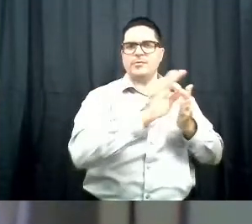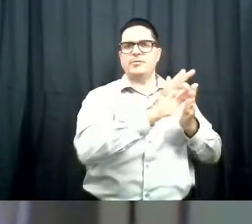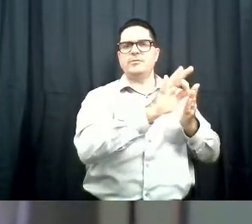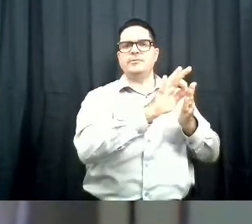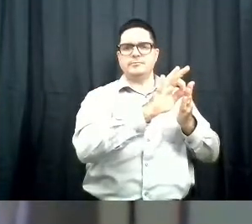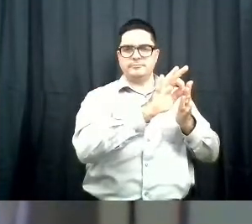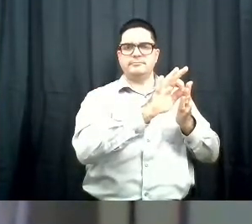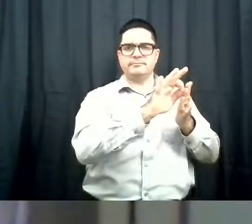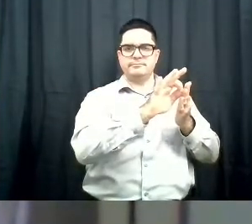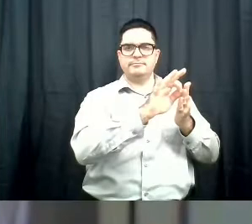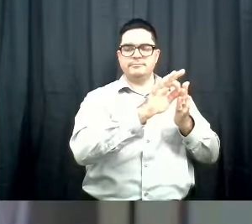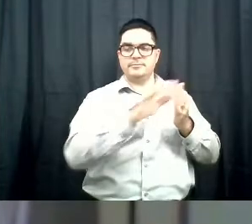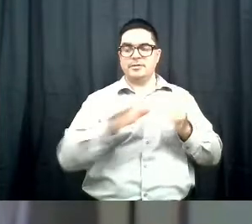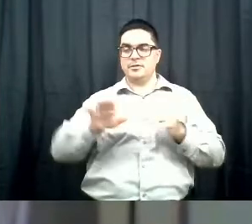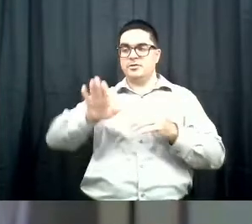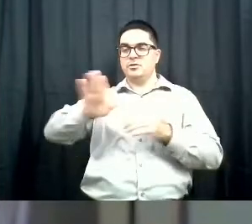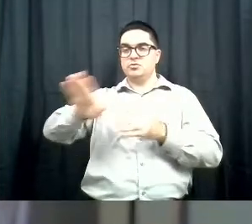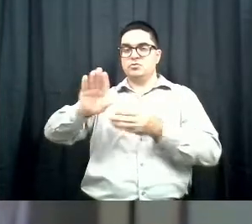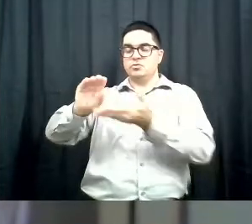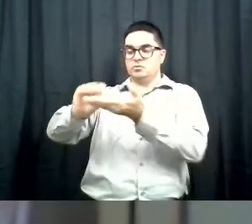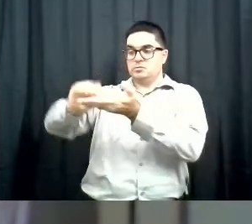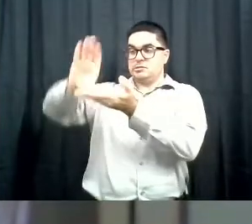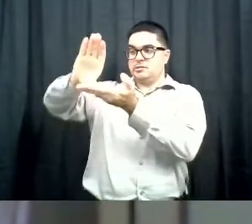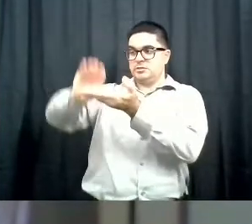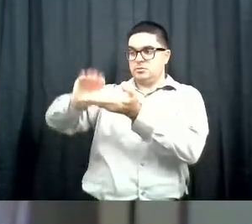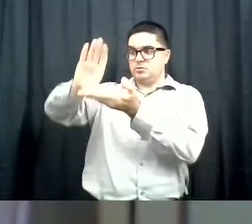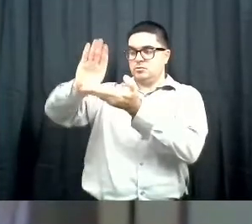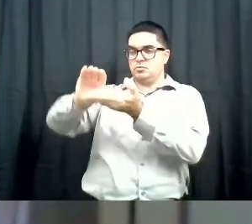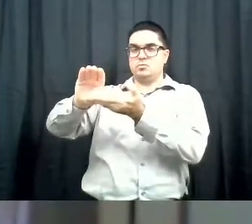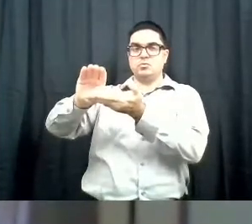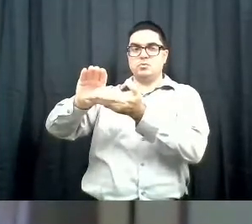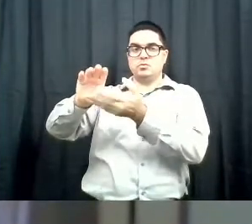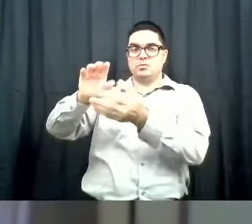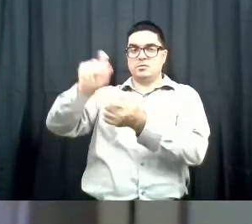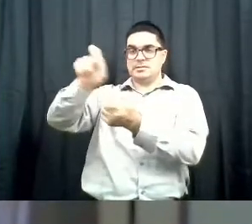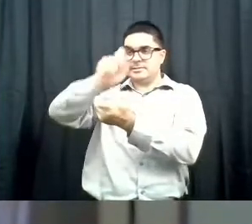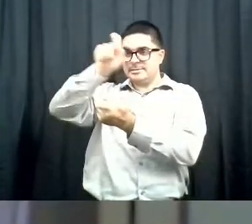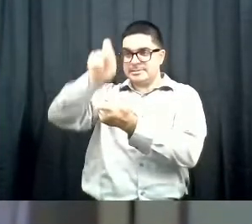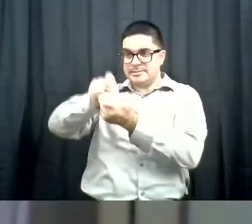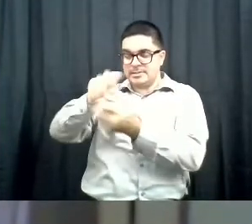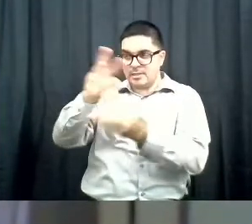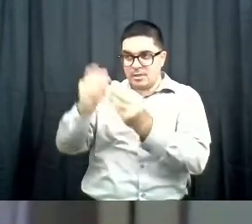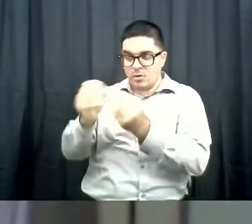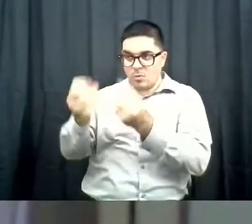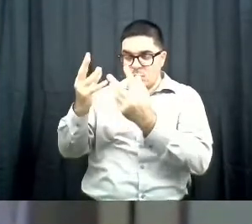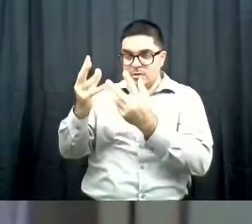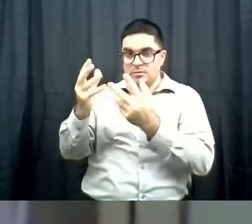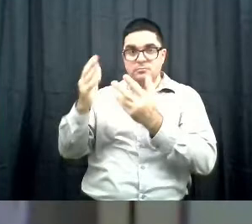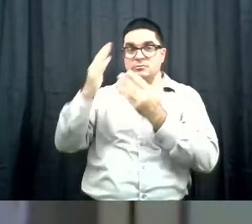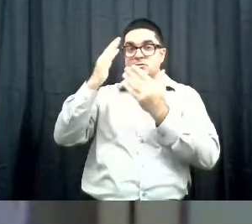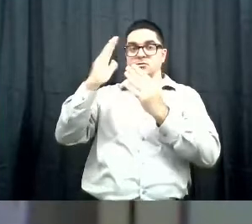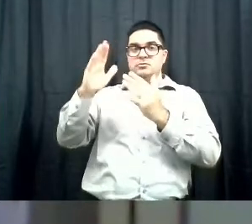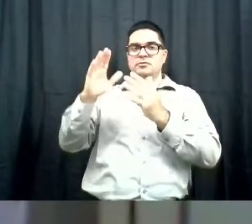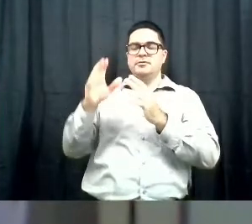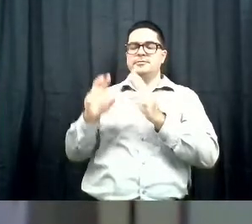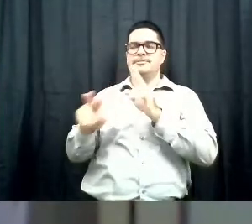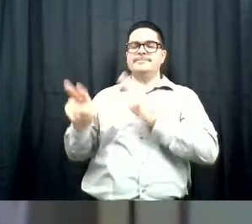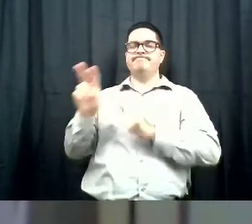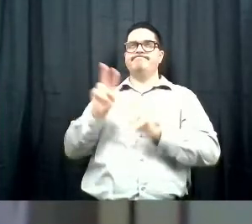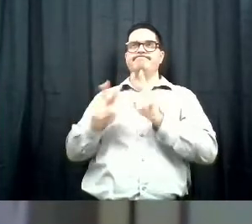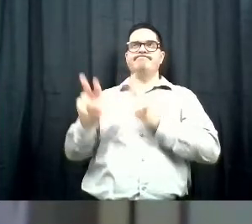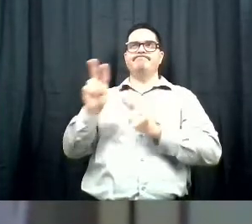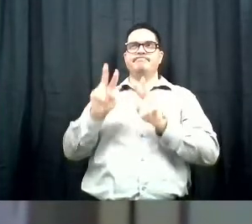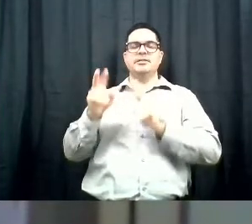highly uncertain, or you'd make the debt payment contingent. So, I think, Justin's raising a legitimately